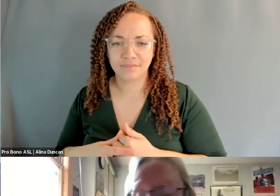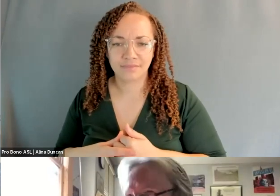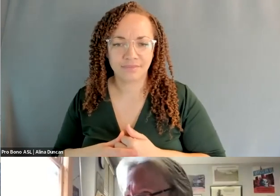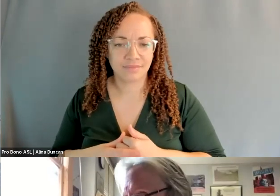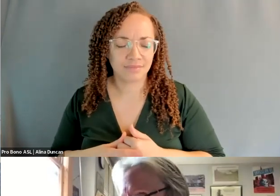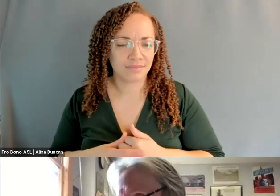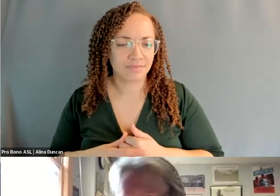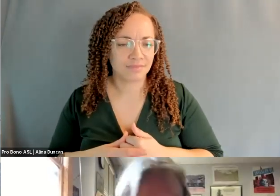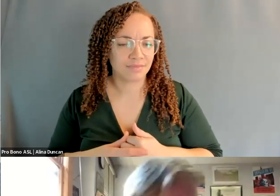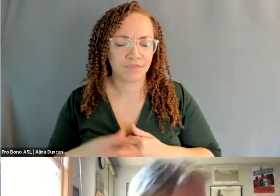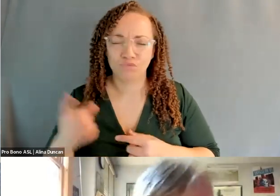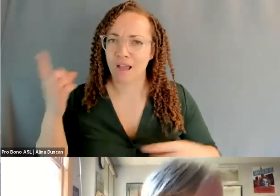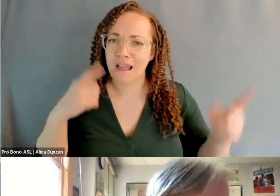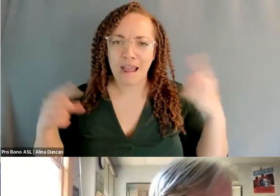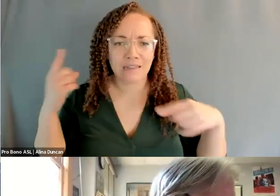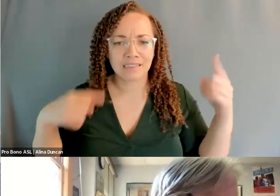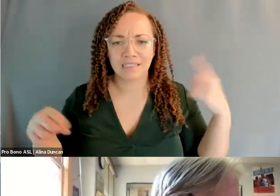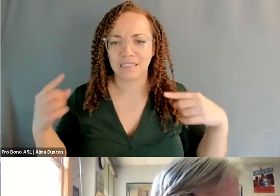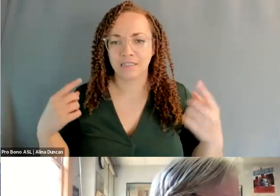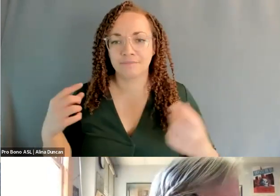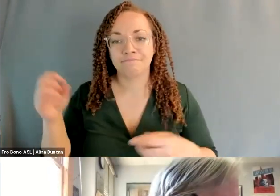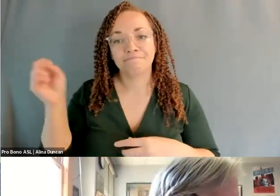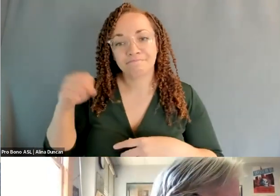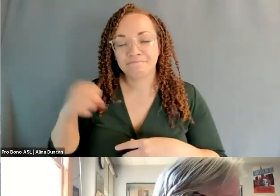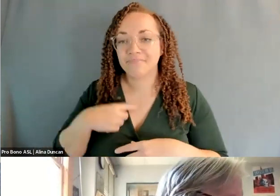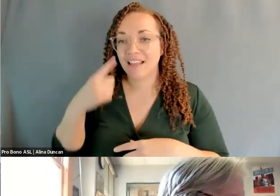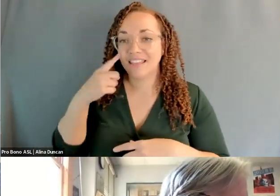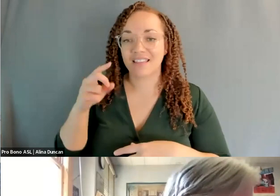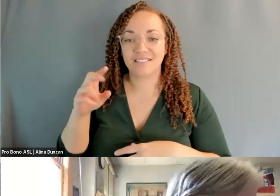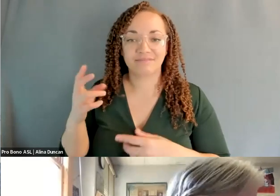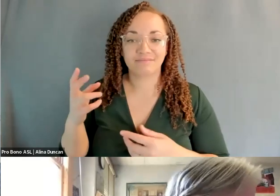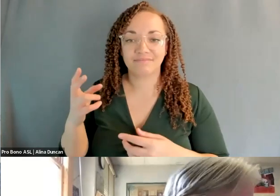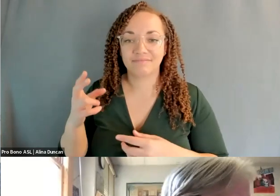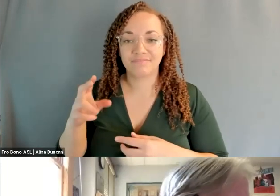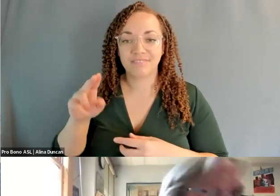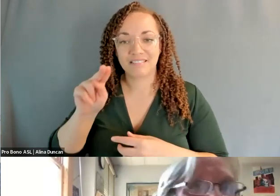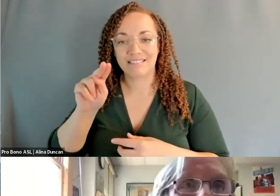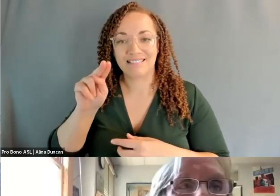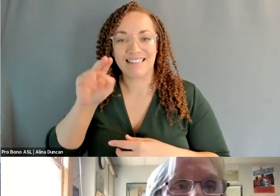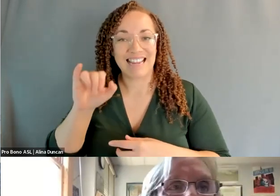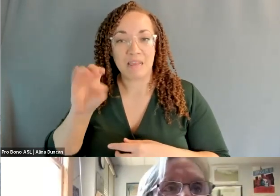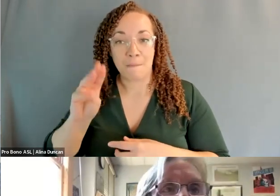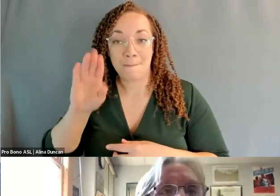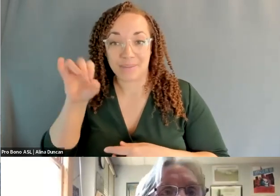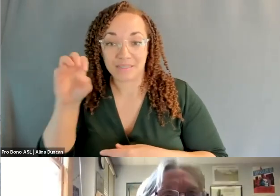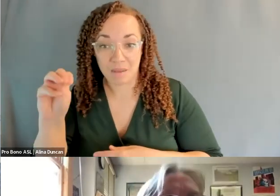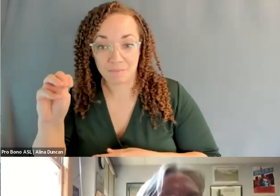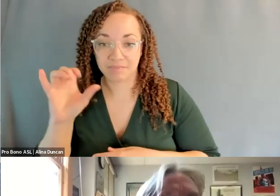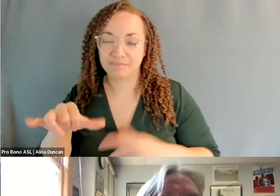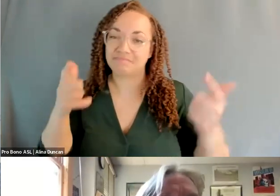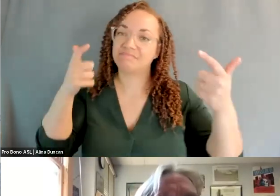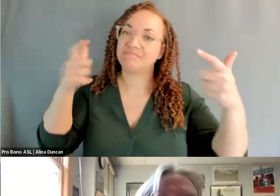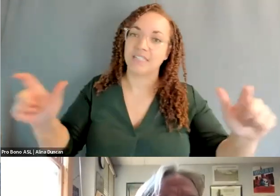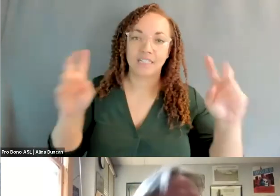think NIMBYism is unfortunately an issue that is perhaps growing and a huge problem for organizers in the housing